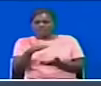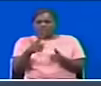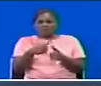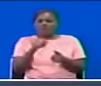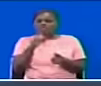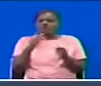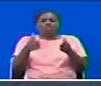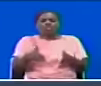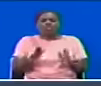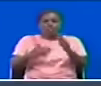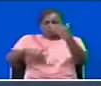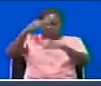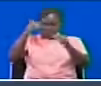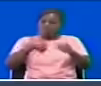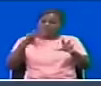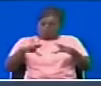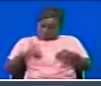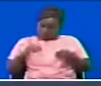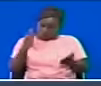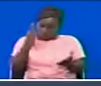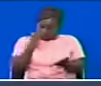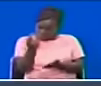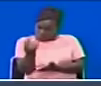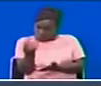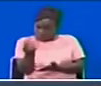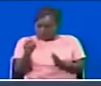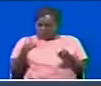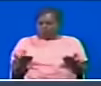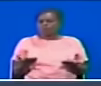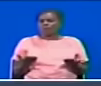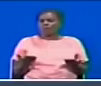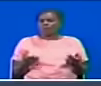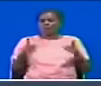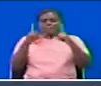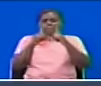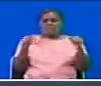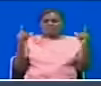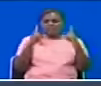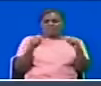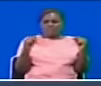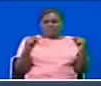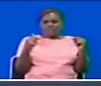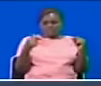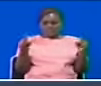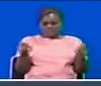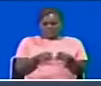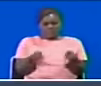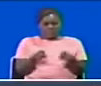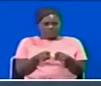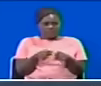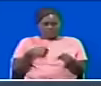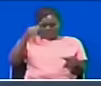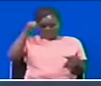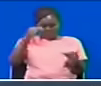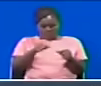way... All right. I will agree with him. Yeah. In terms of now messaging. That I'm also... I remember